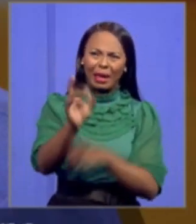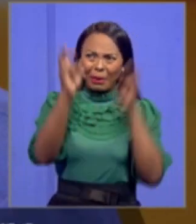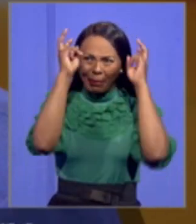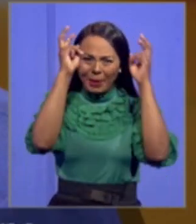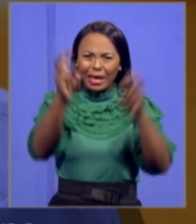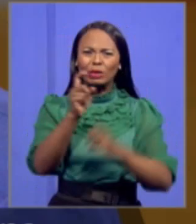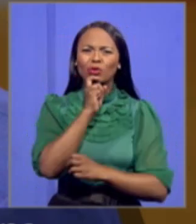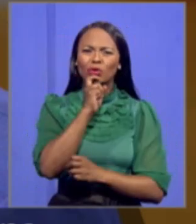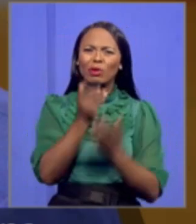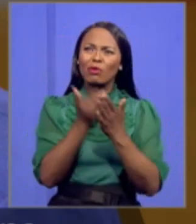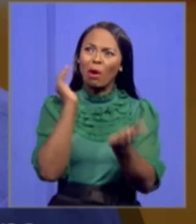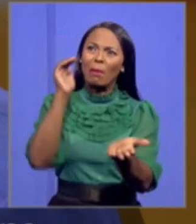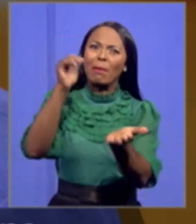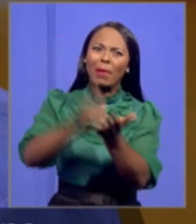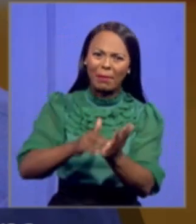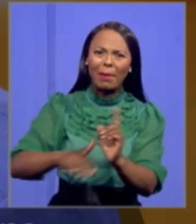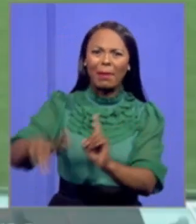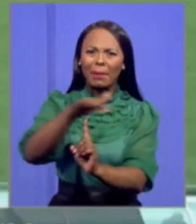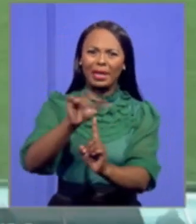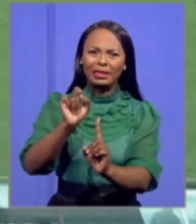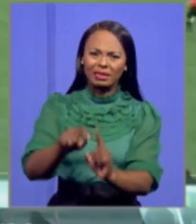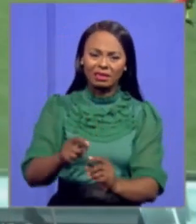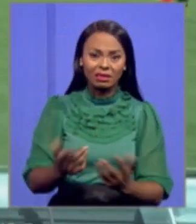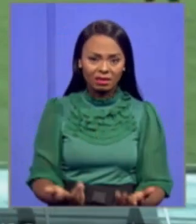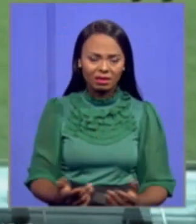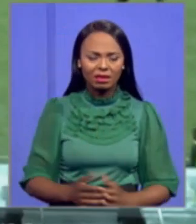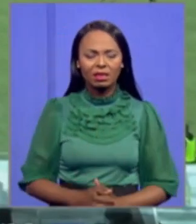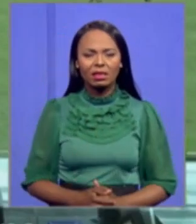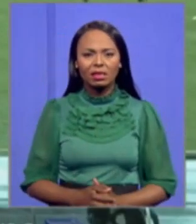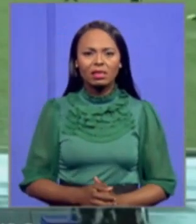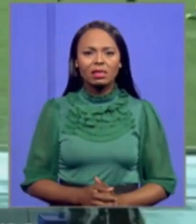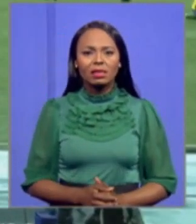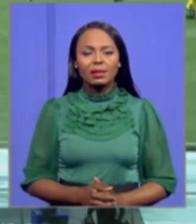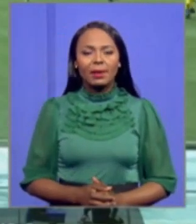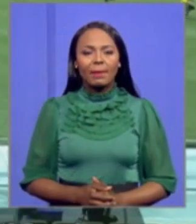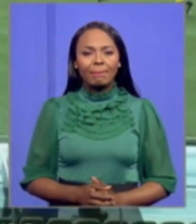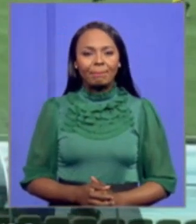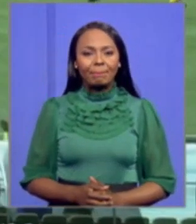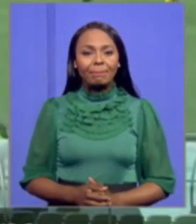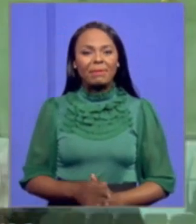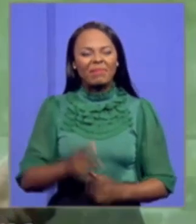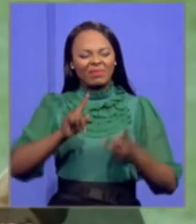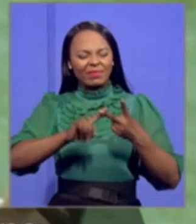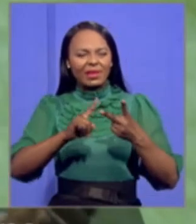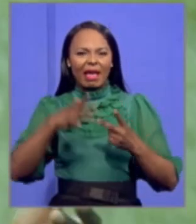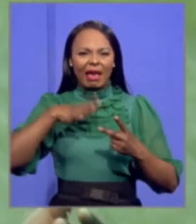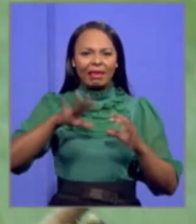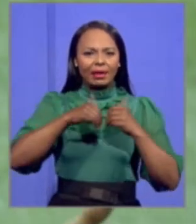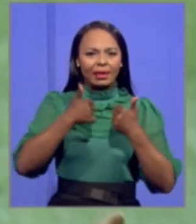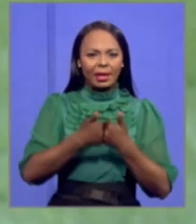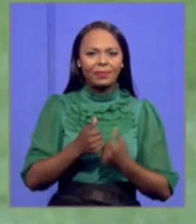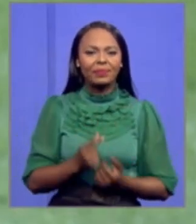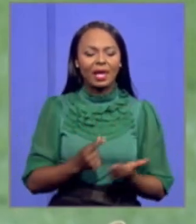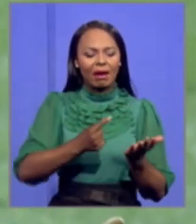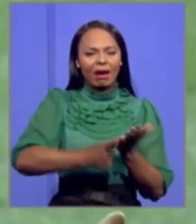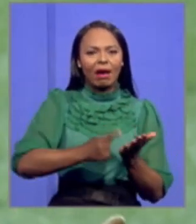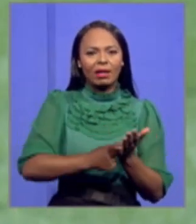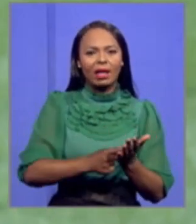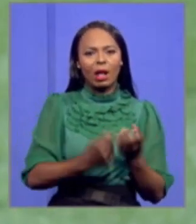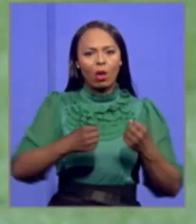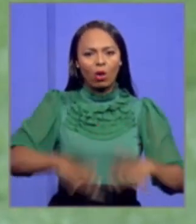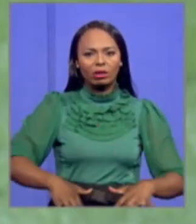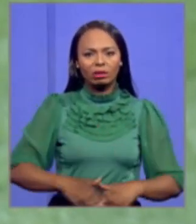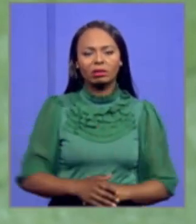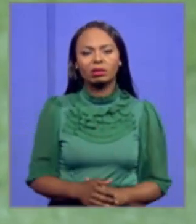final destination. Mo papading ye nngwe ya mabane, Ghana e lahlegetšwe ka nno e tee